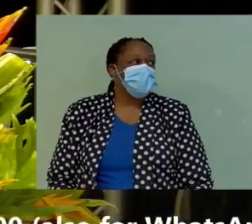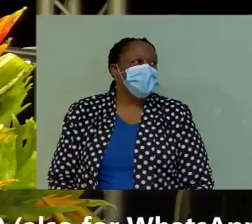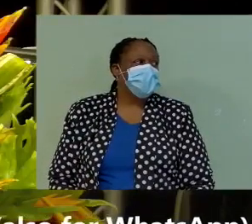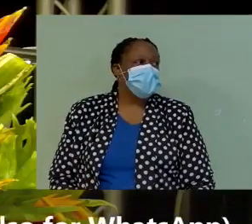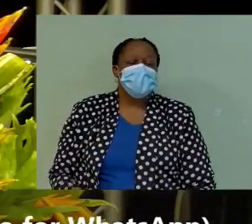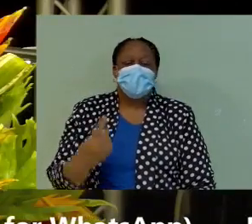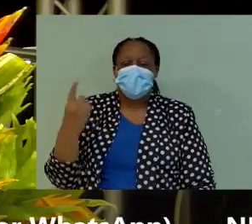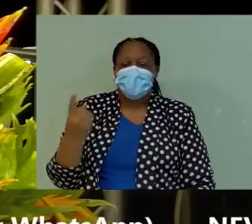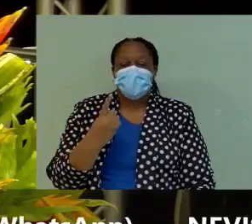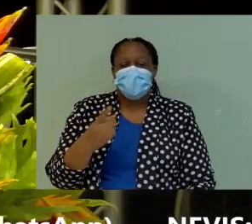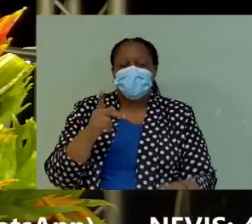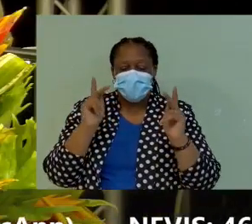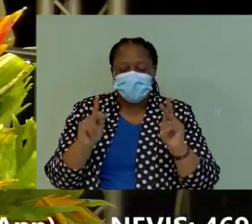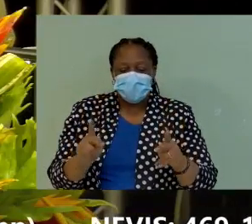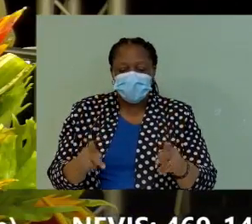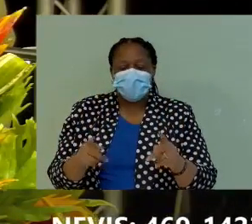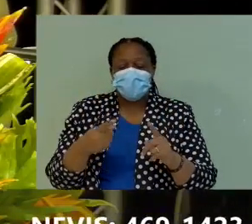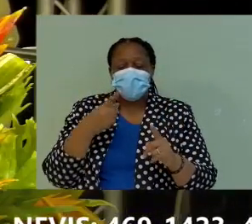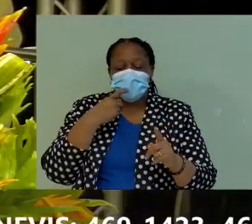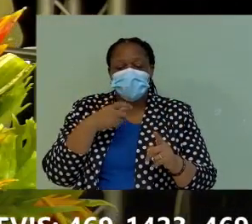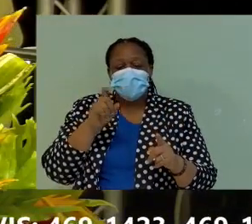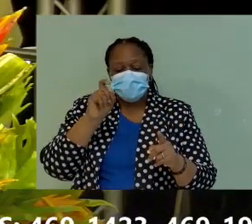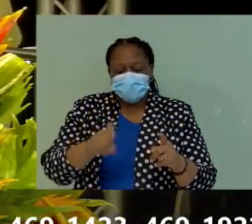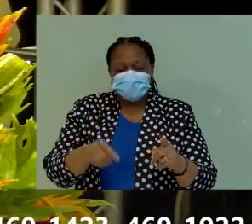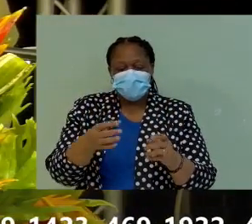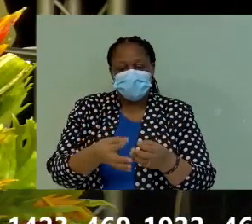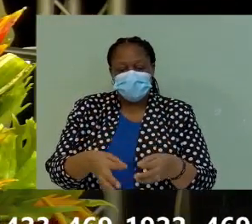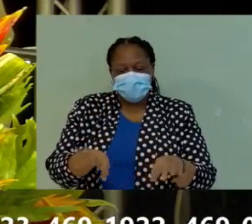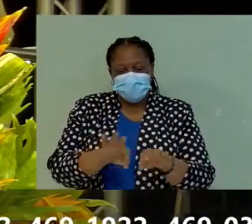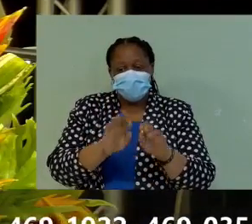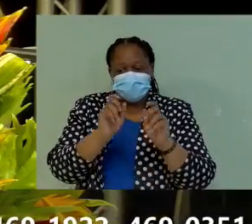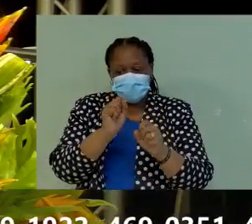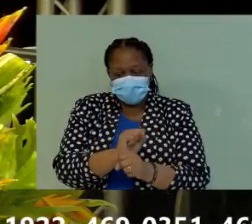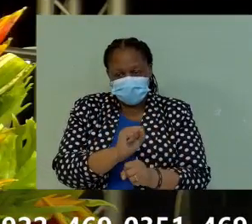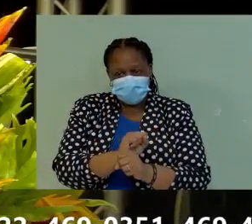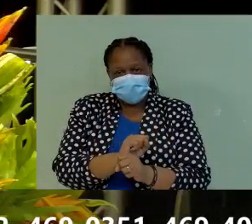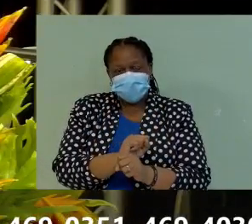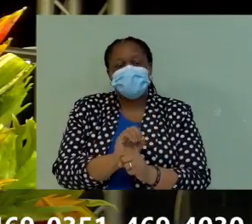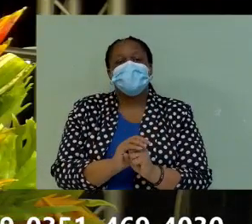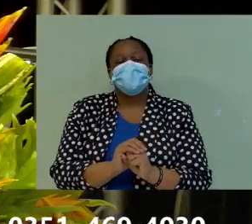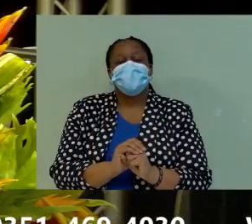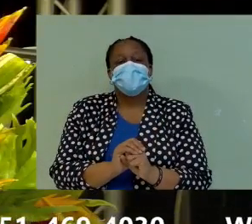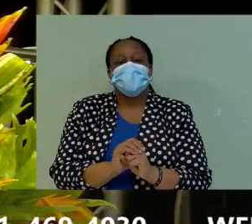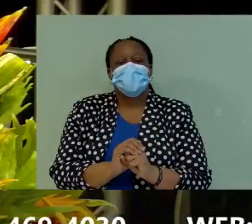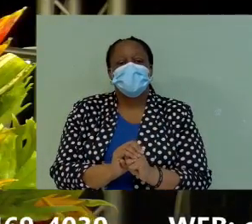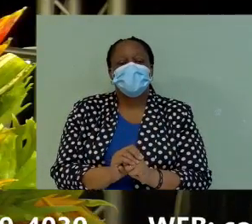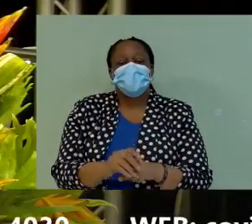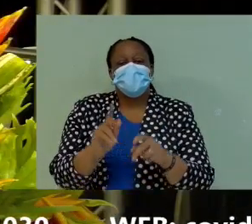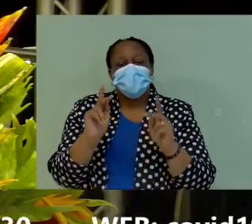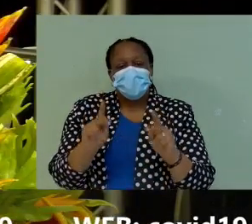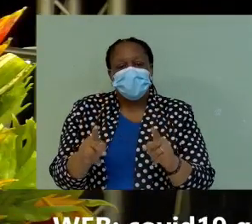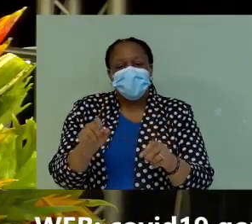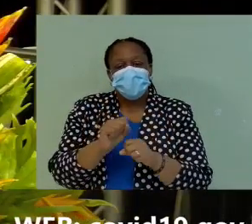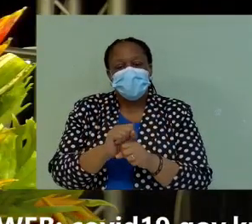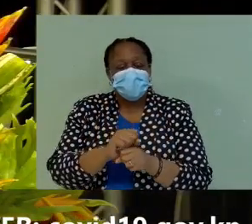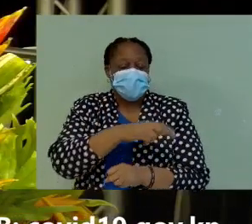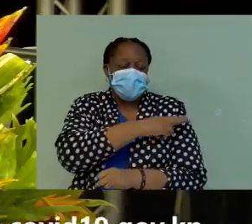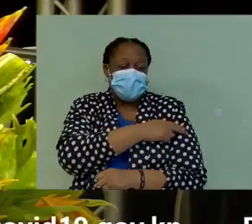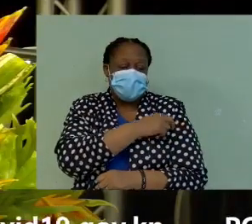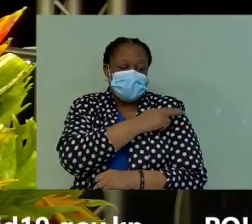except essential workers who are required to report for duty, staff of hospitals and